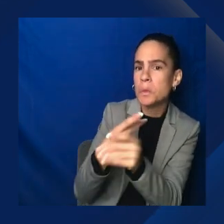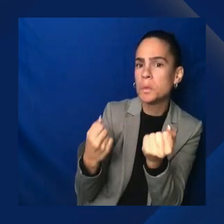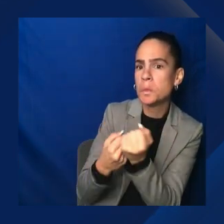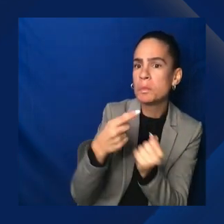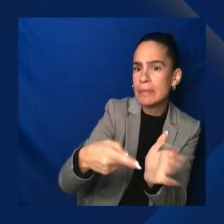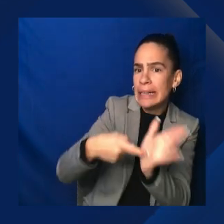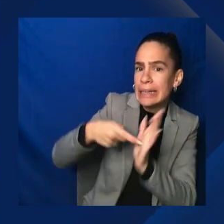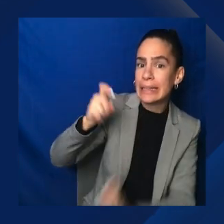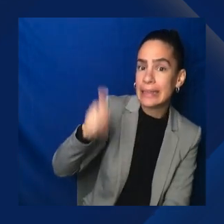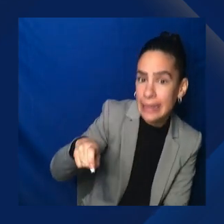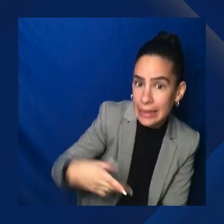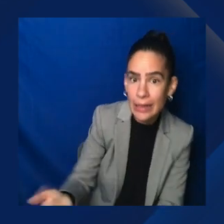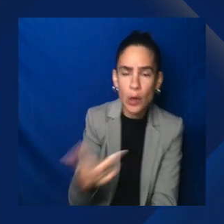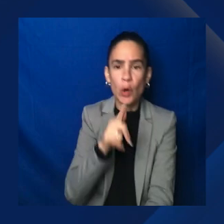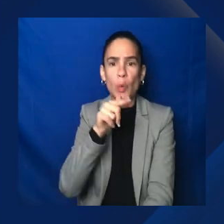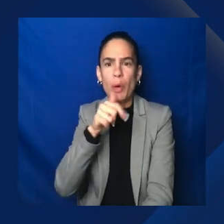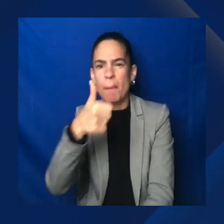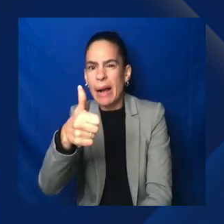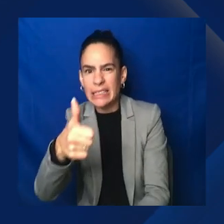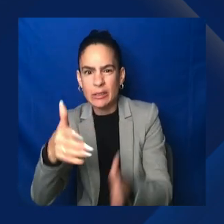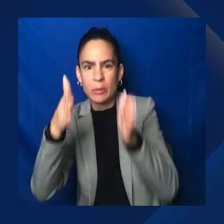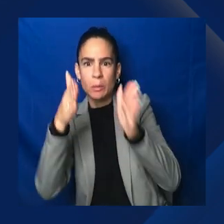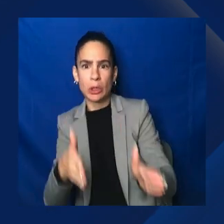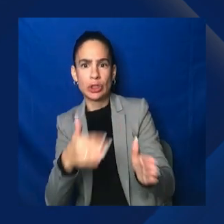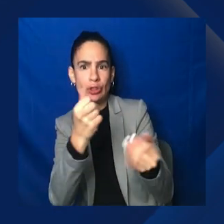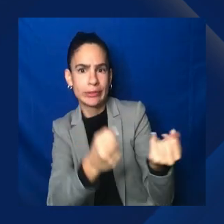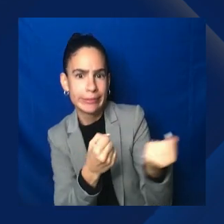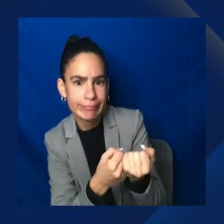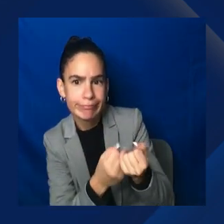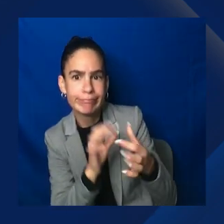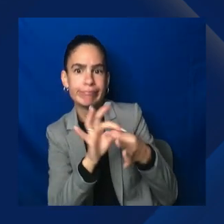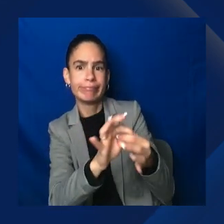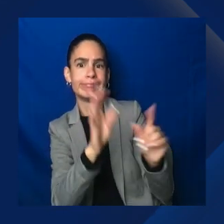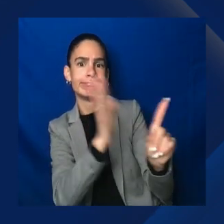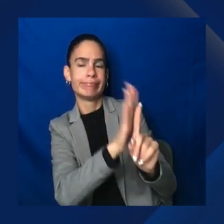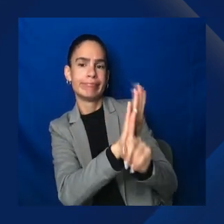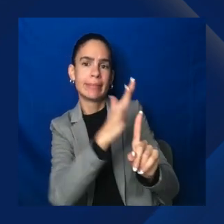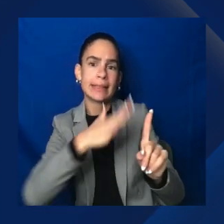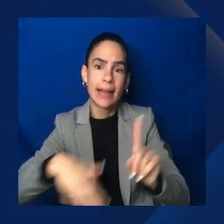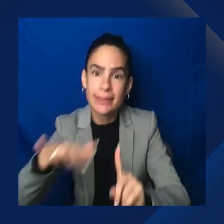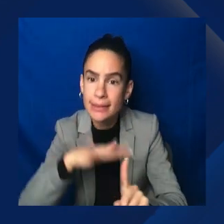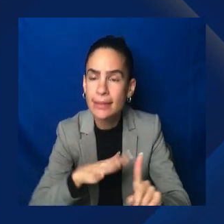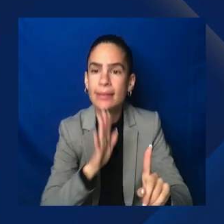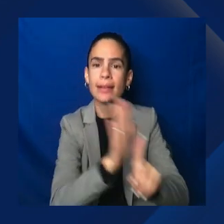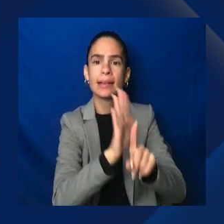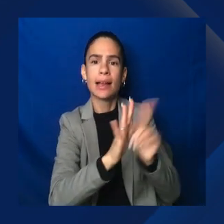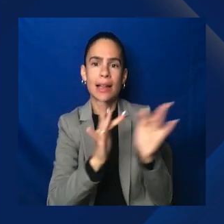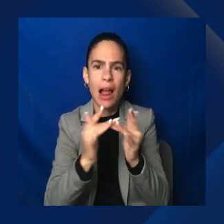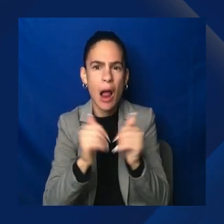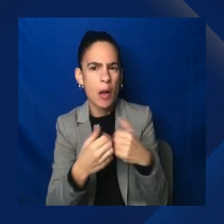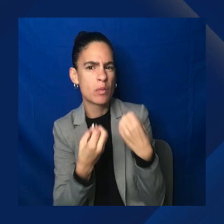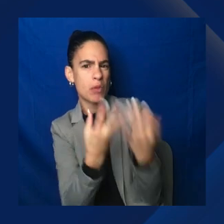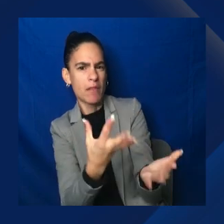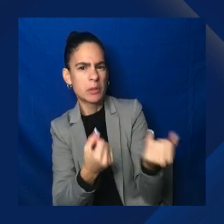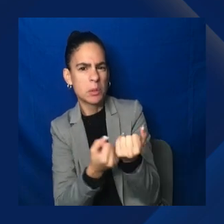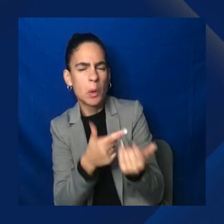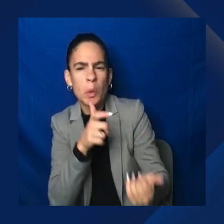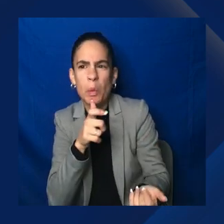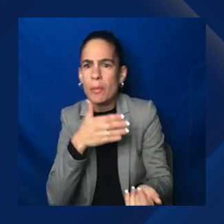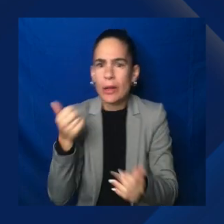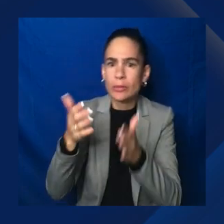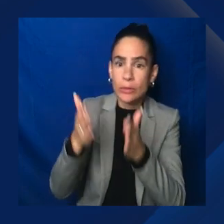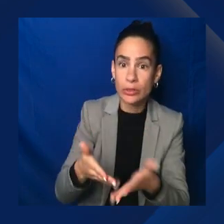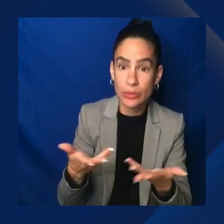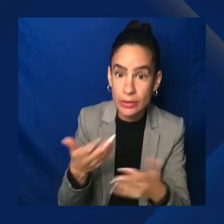social network to provide specific supports. So facilitating and helping mothers to mobilize